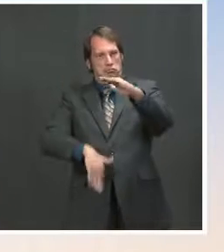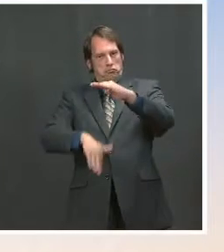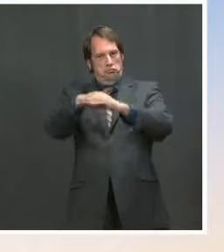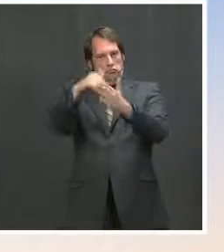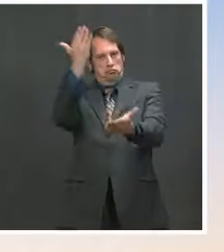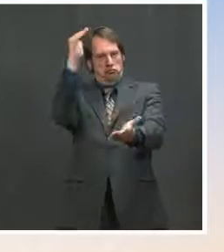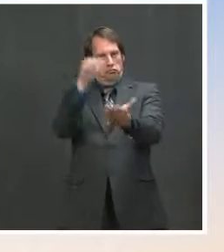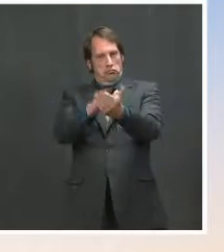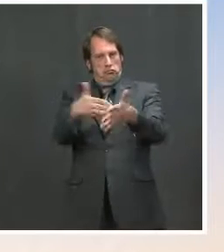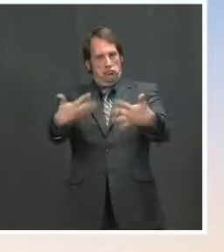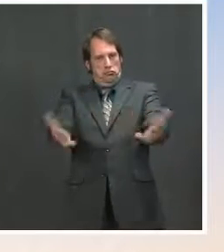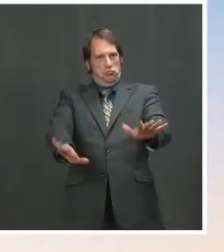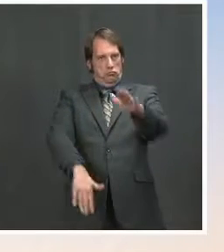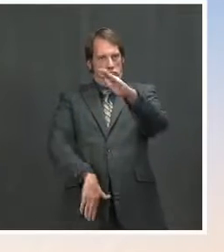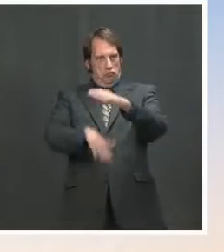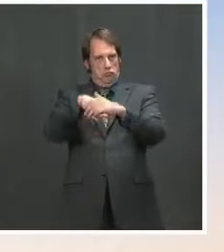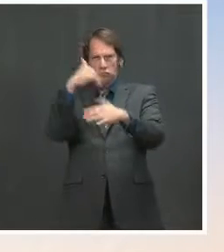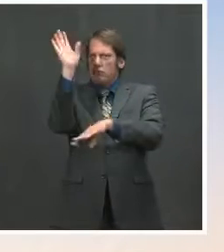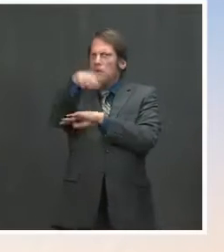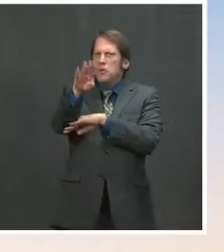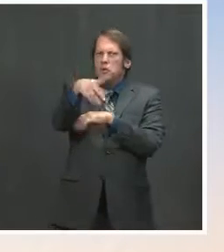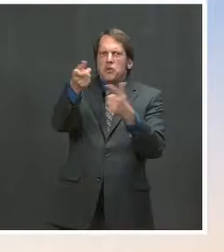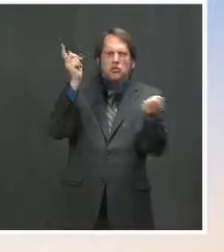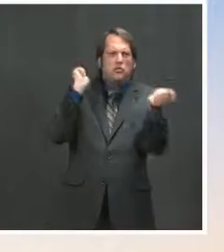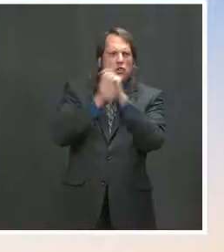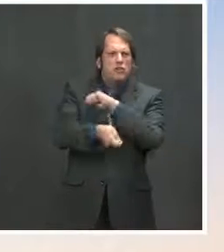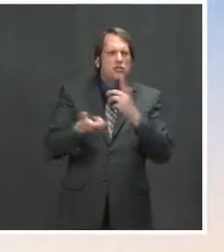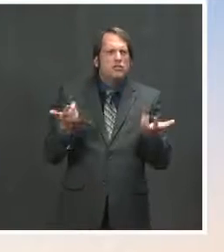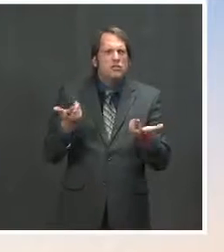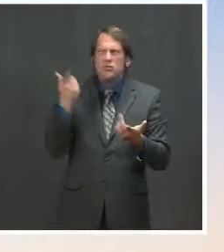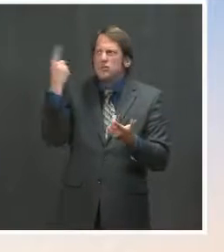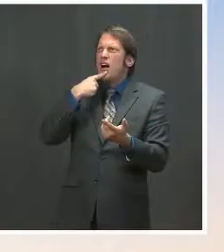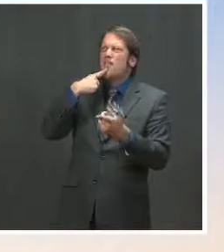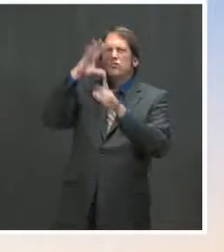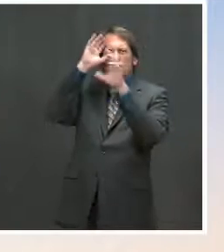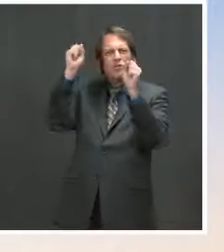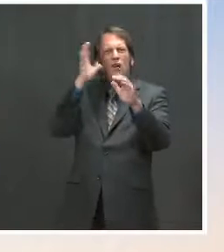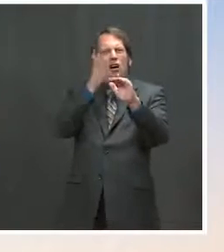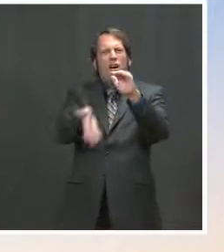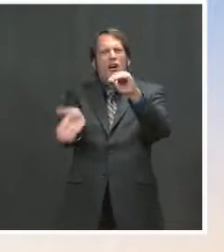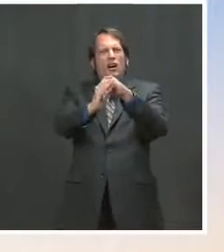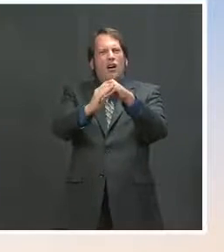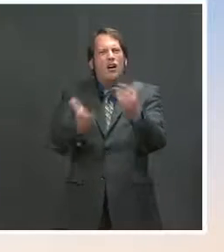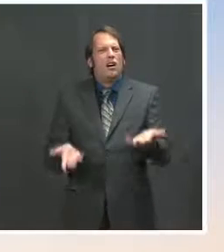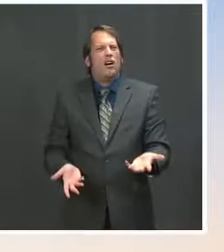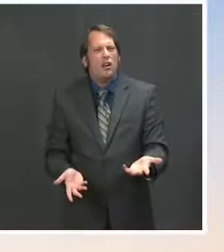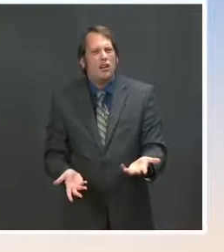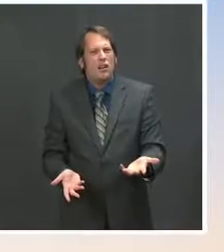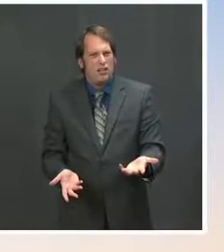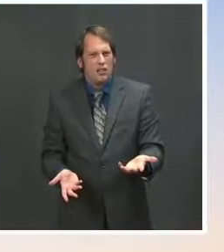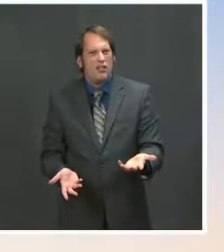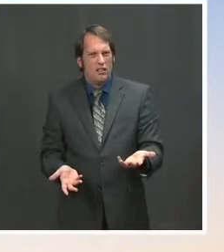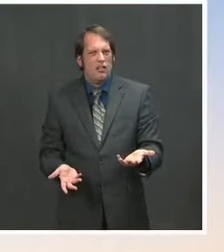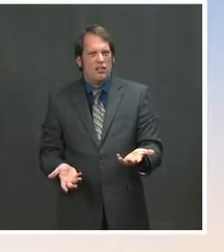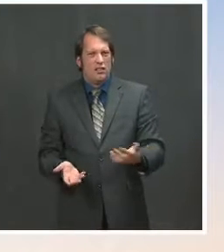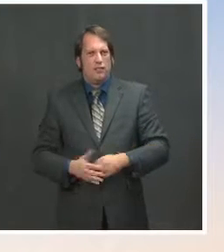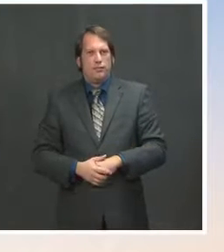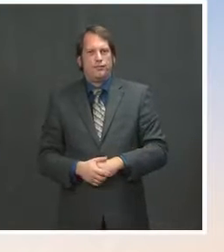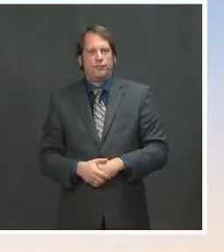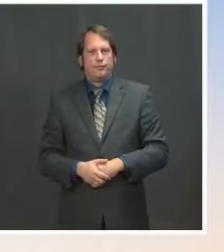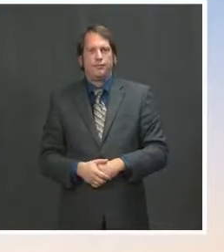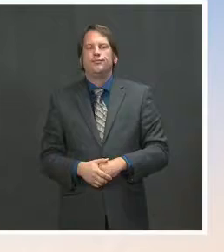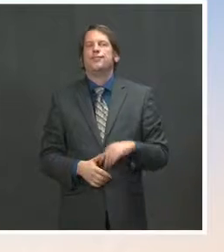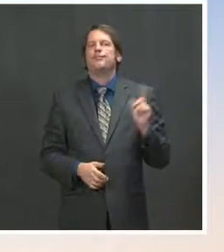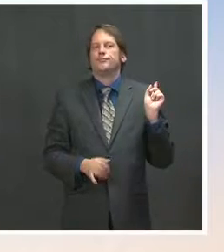justified, and in the afternoon you said that the president would be raising the cap on or before May 15th. In the morning we also said that